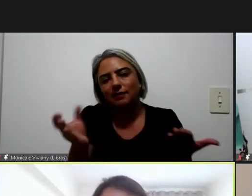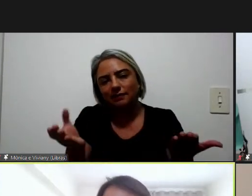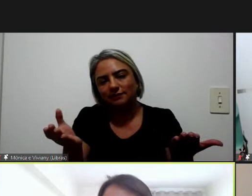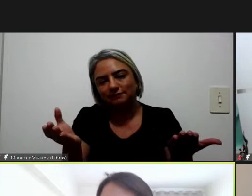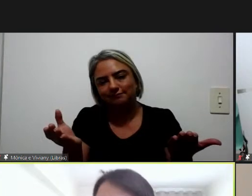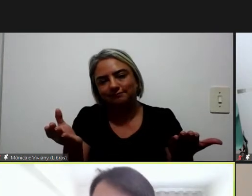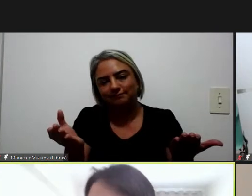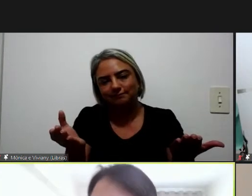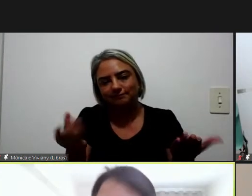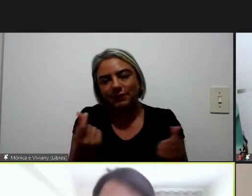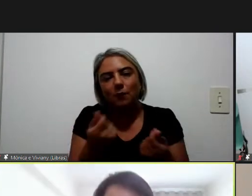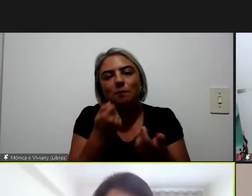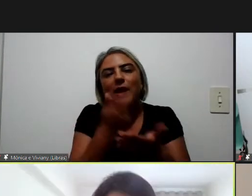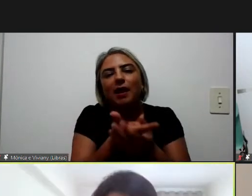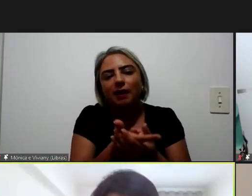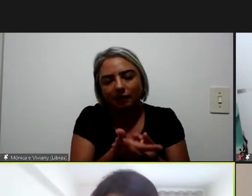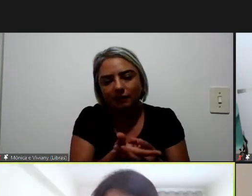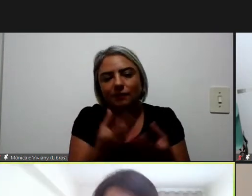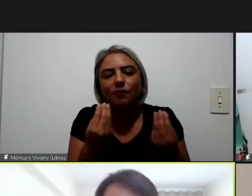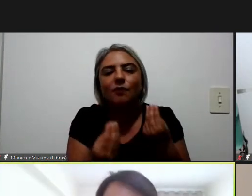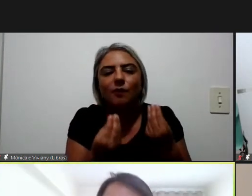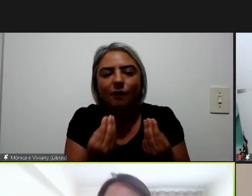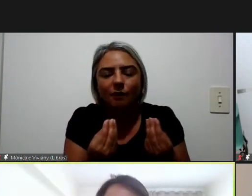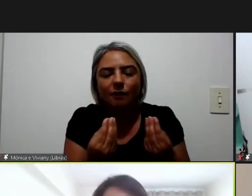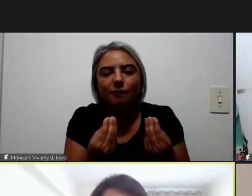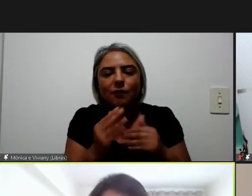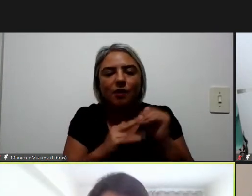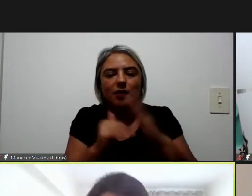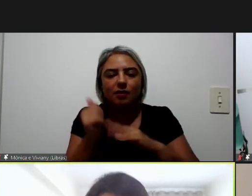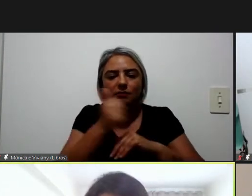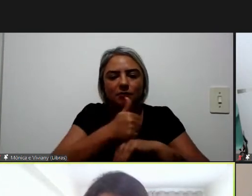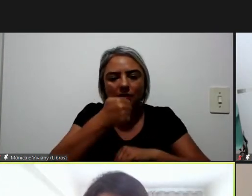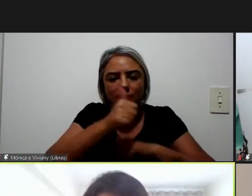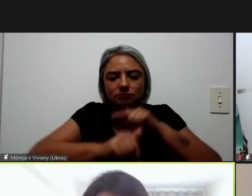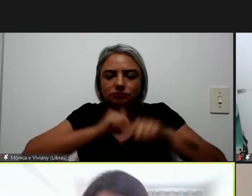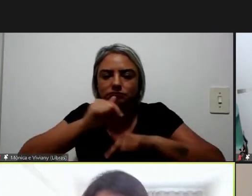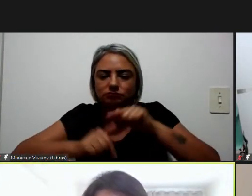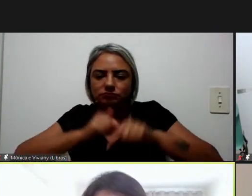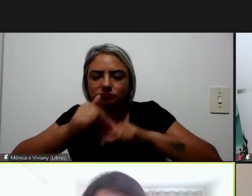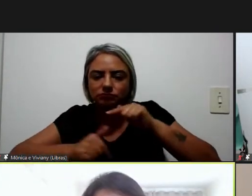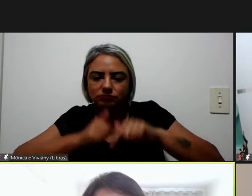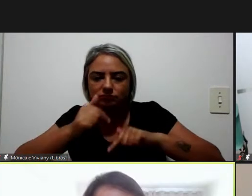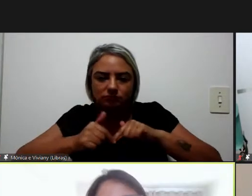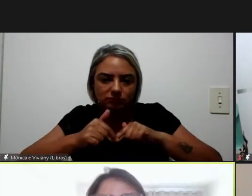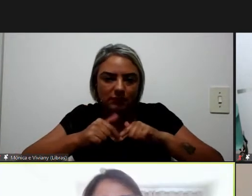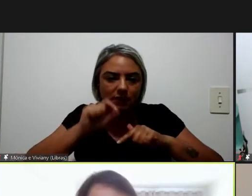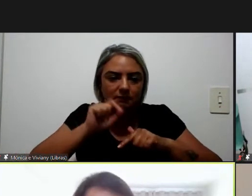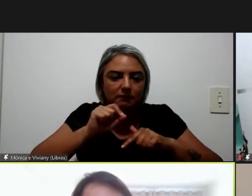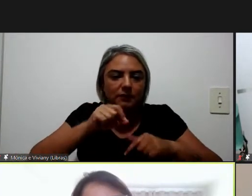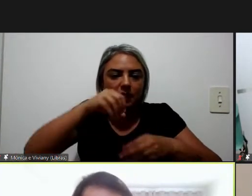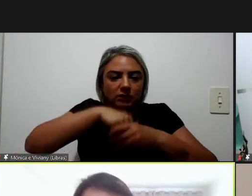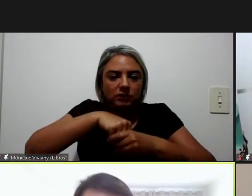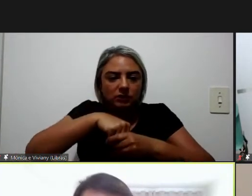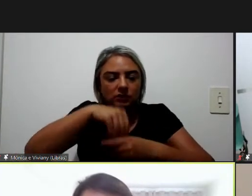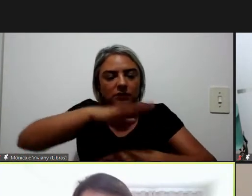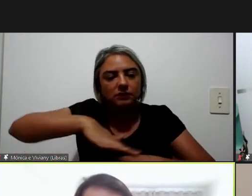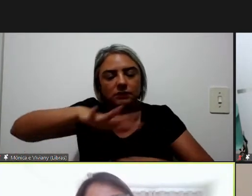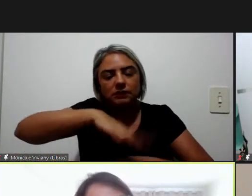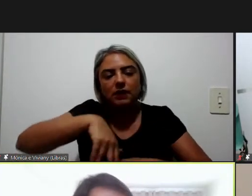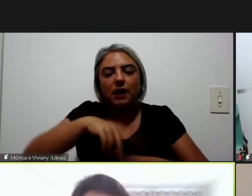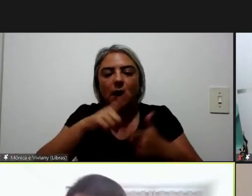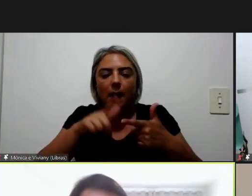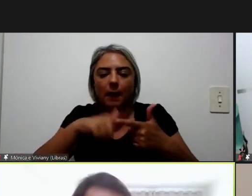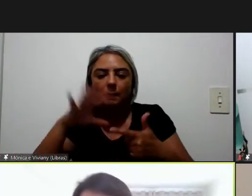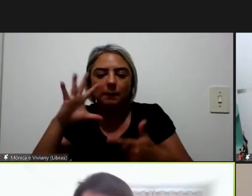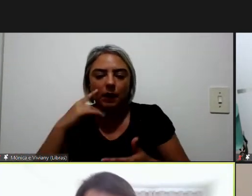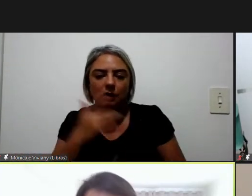not have enough money to do that. So how to take these professionals and work in a joint way, intersectorial way